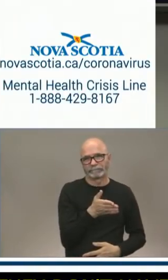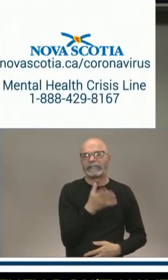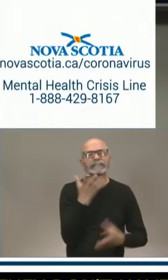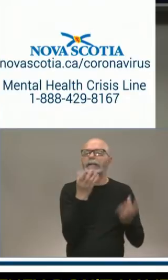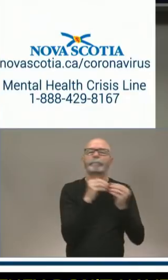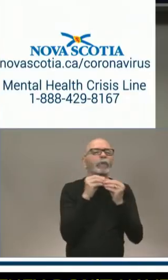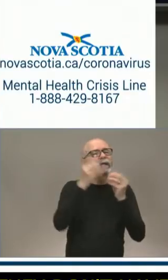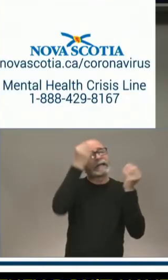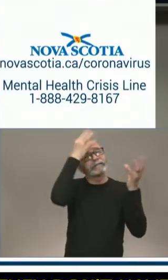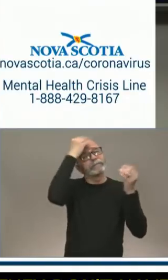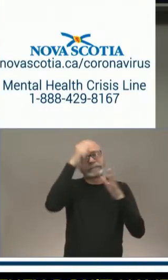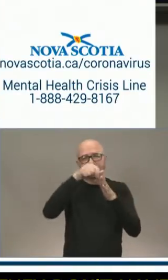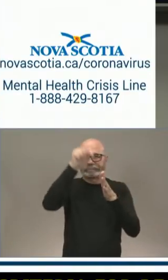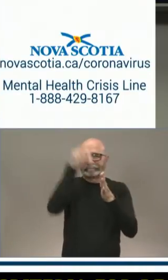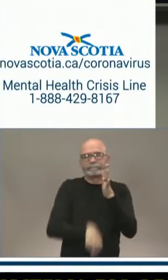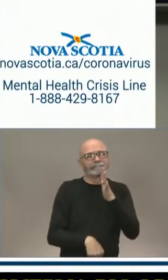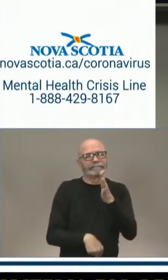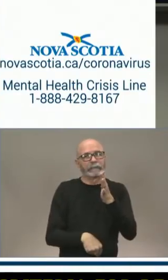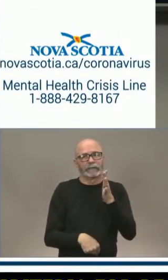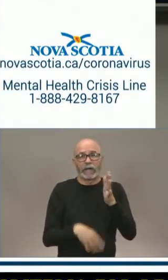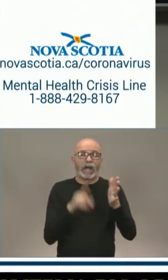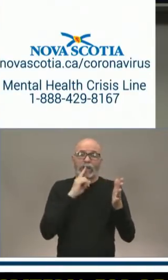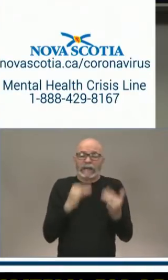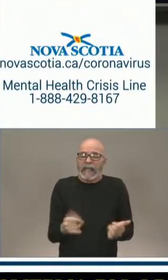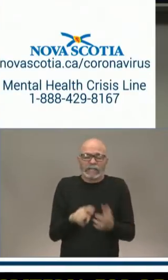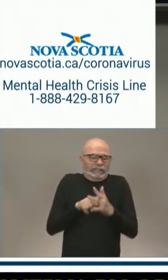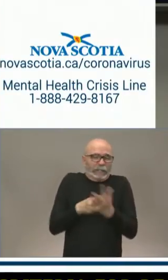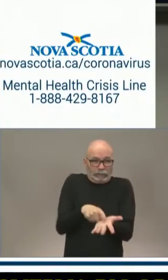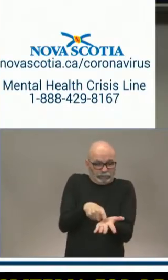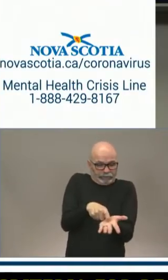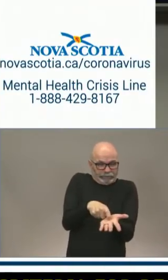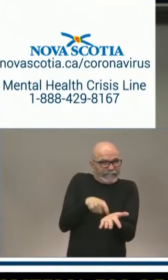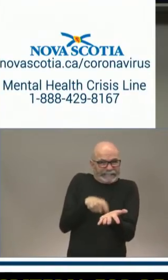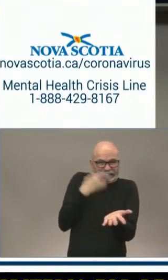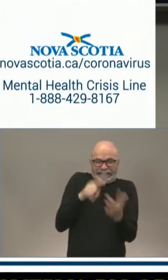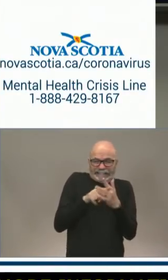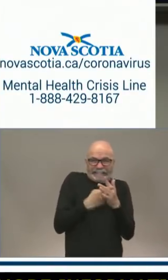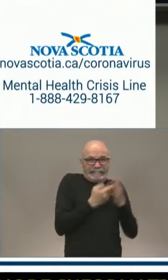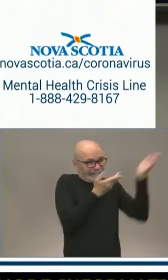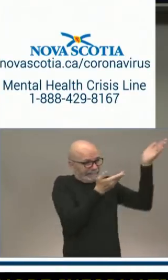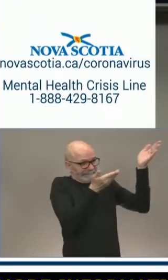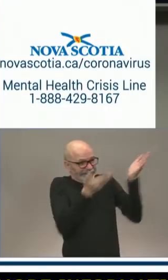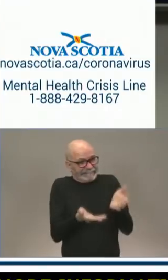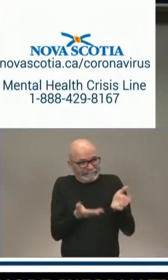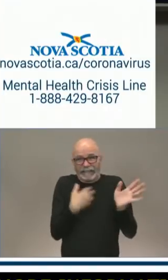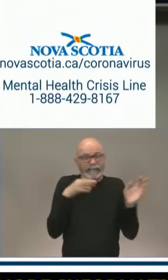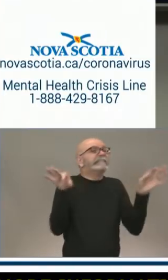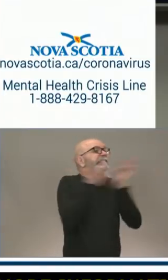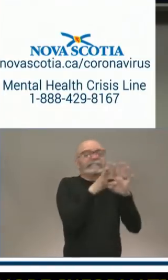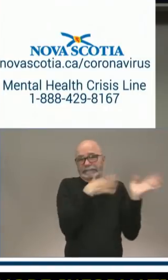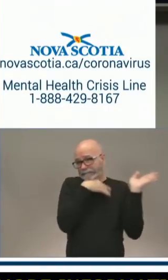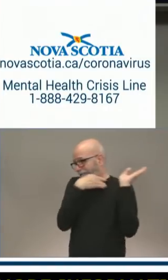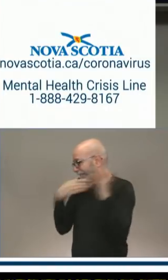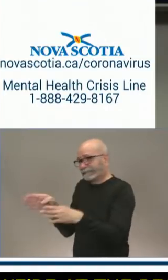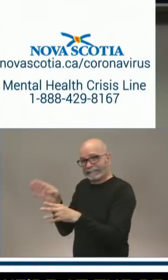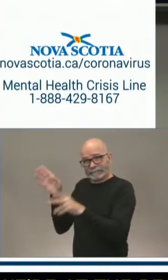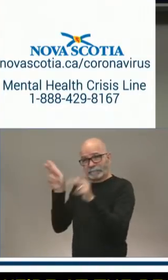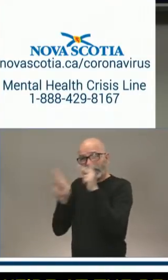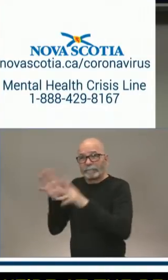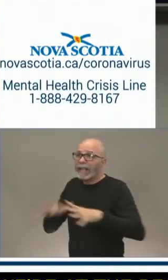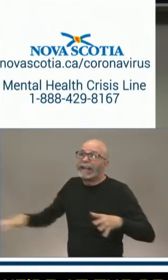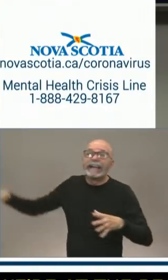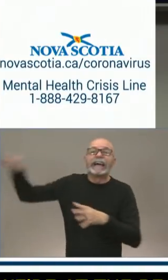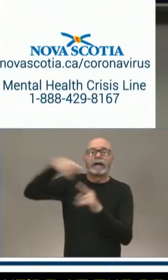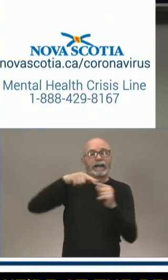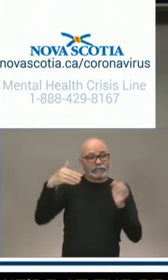We're just at the beginning of rolling out our broader vaccination program. We focused with a small amount of vaccine on healthcare workers, long-term